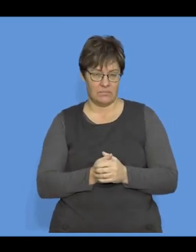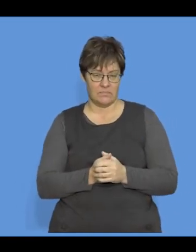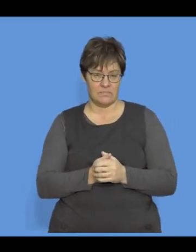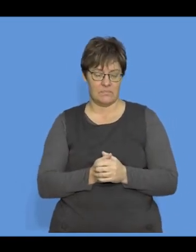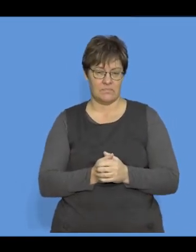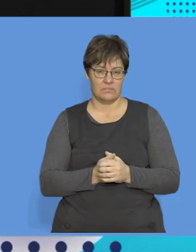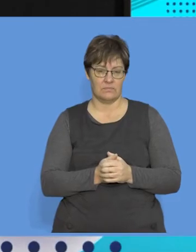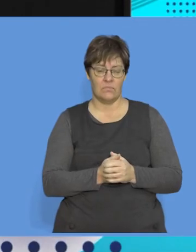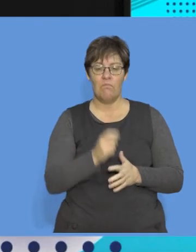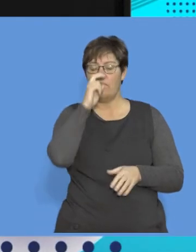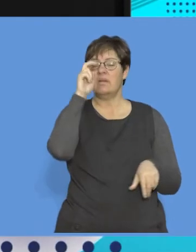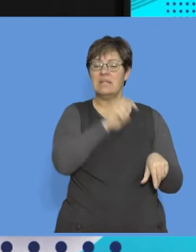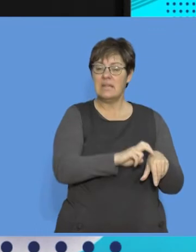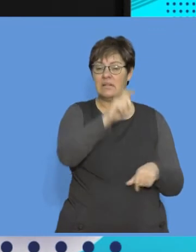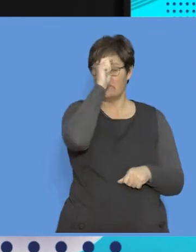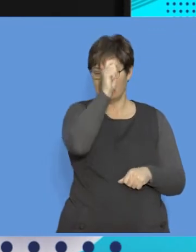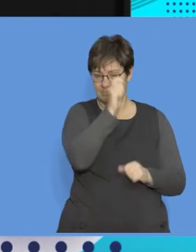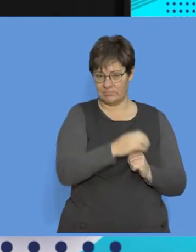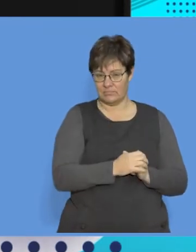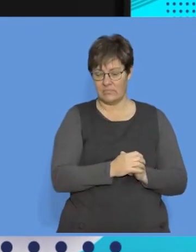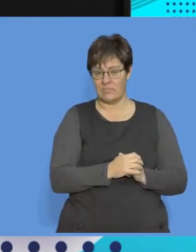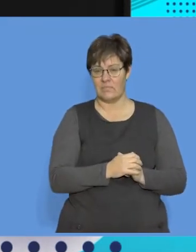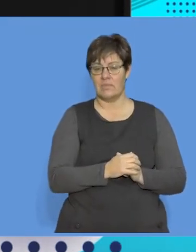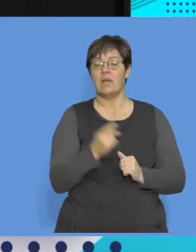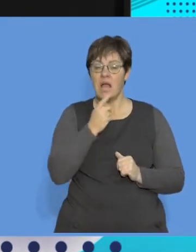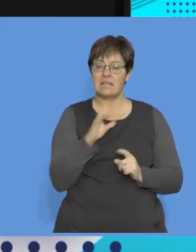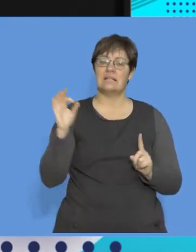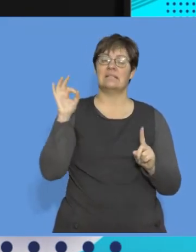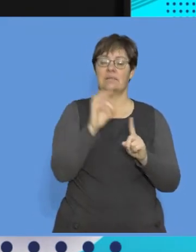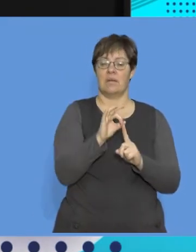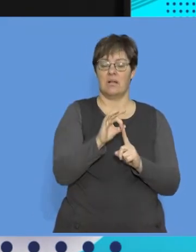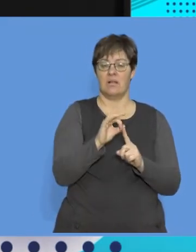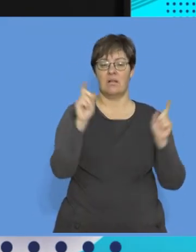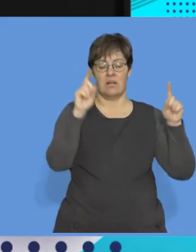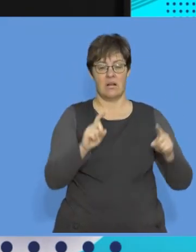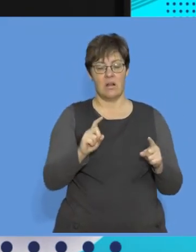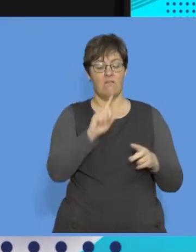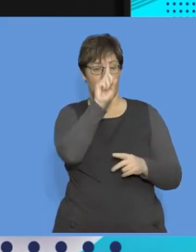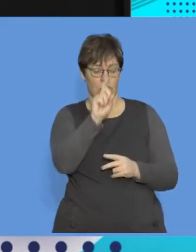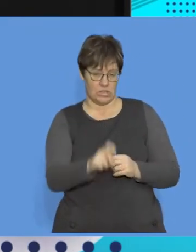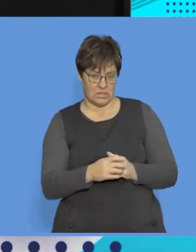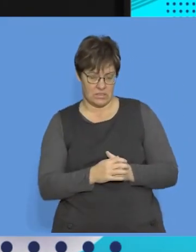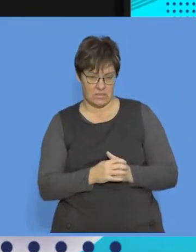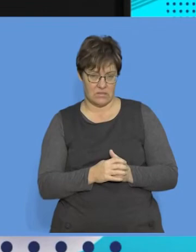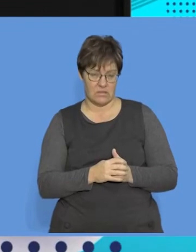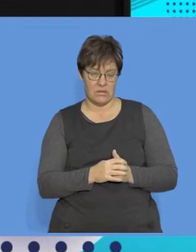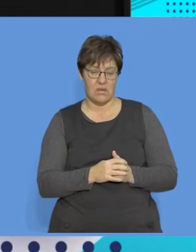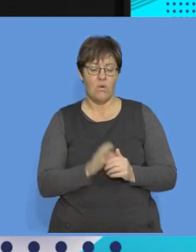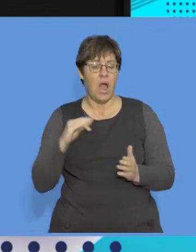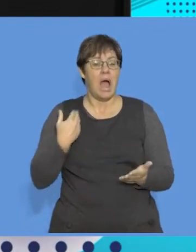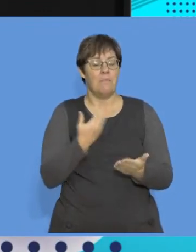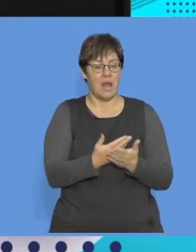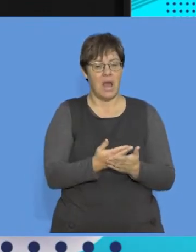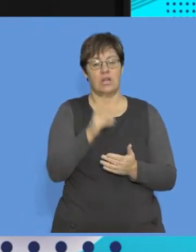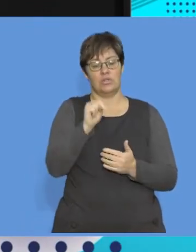to recognize that this is a typical type of question where you're applying Newton's second law, and you're going